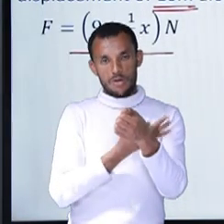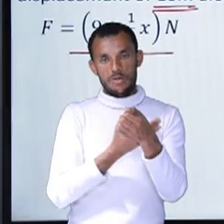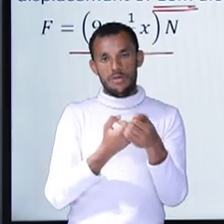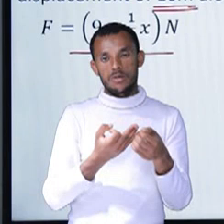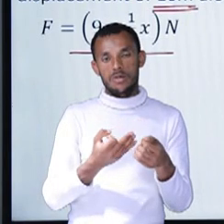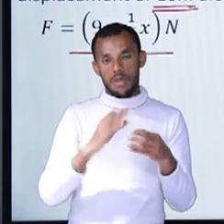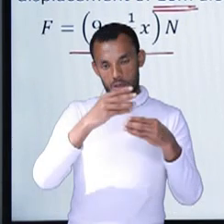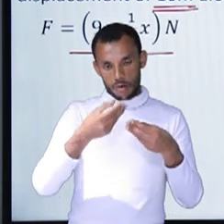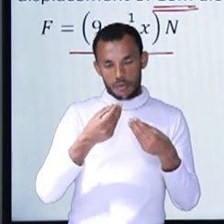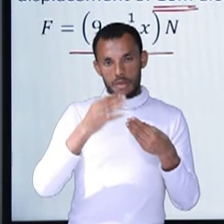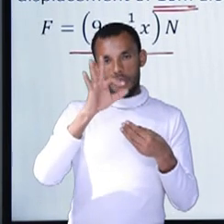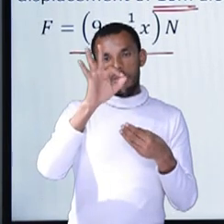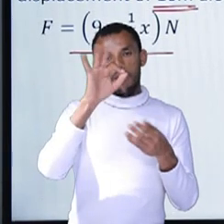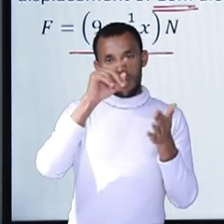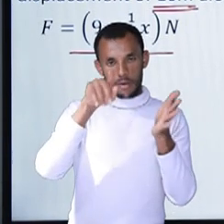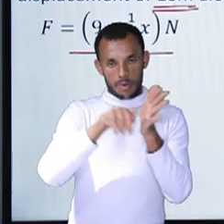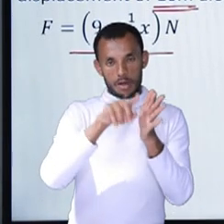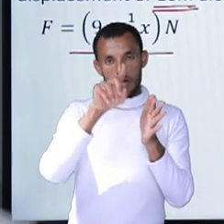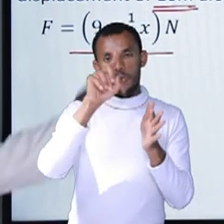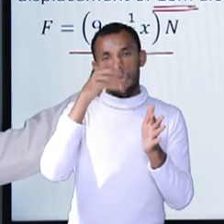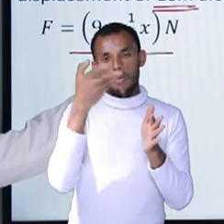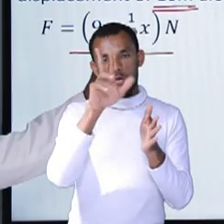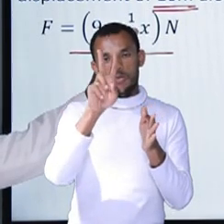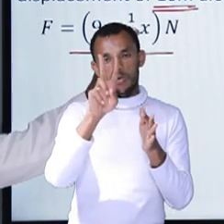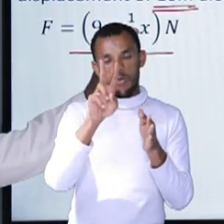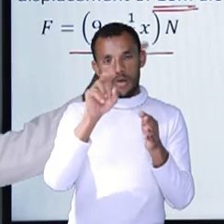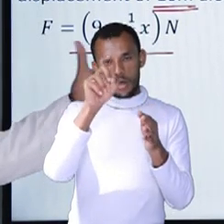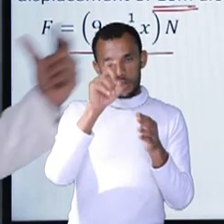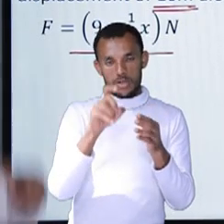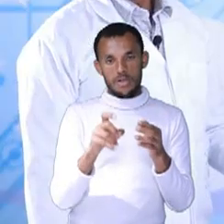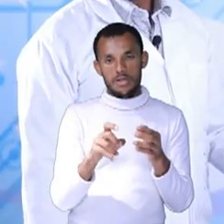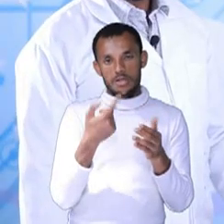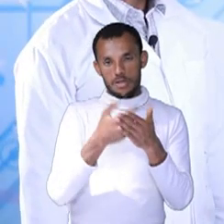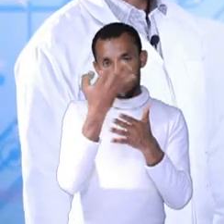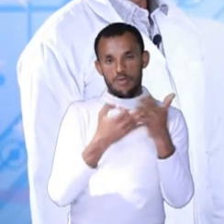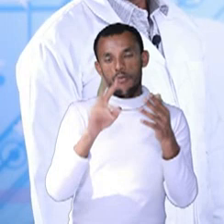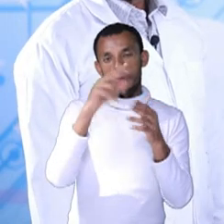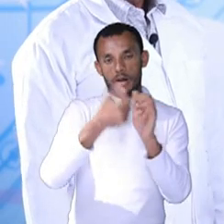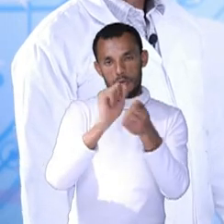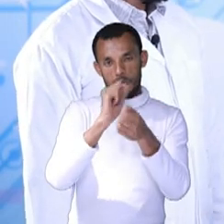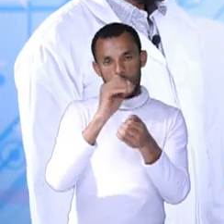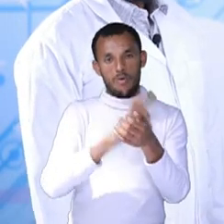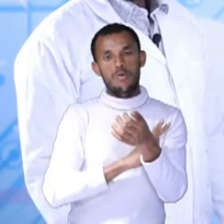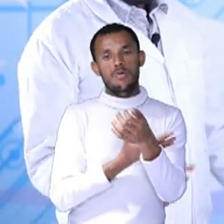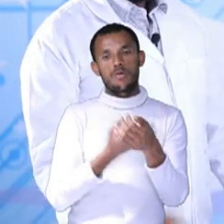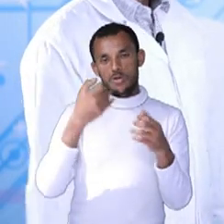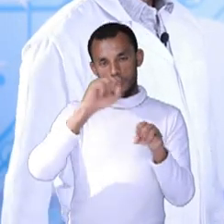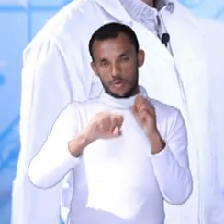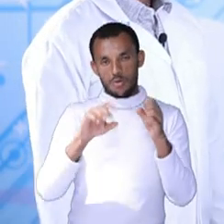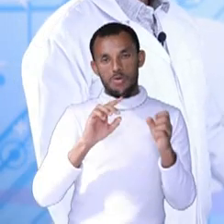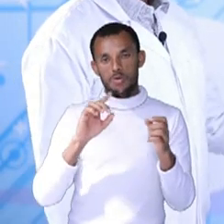given to be this 9 minus 1 over 2x. It depends on displacement, so this force is a variable force. So